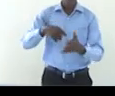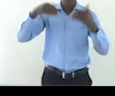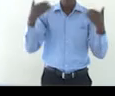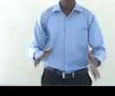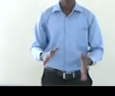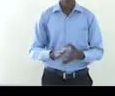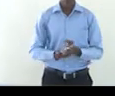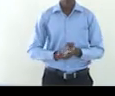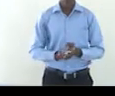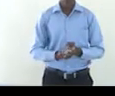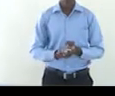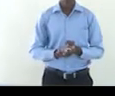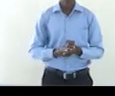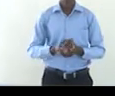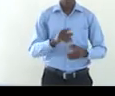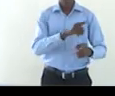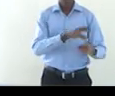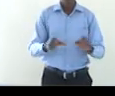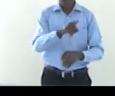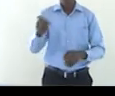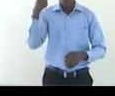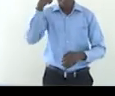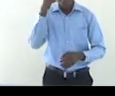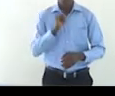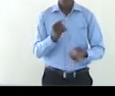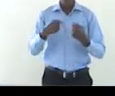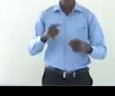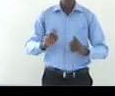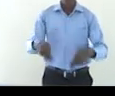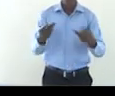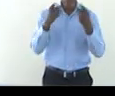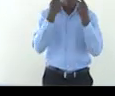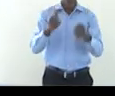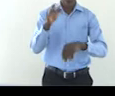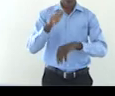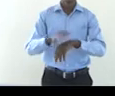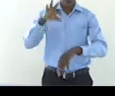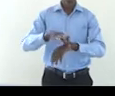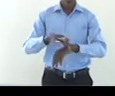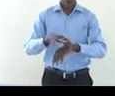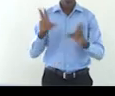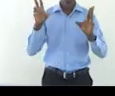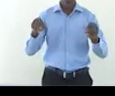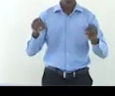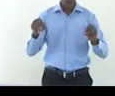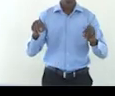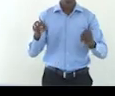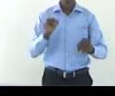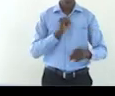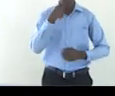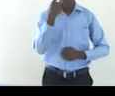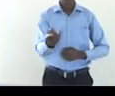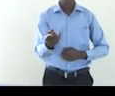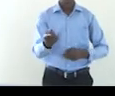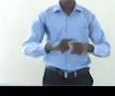accomplished. Do you think that I have come to give peace on earth? No, I tell